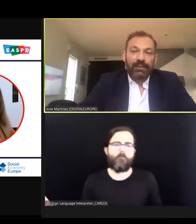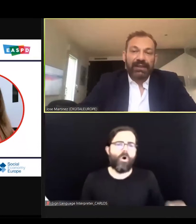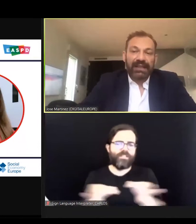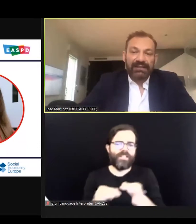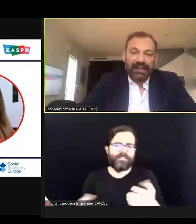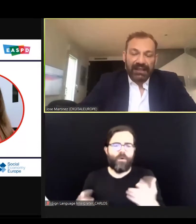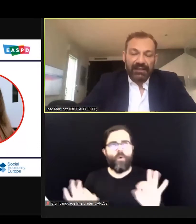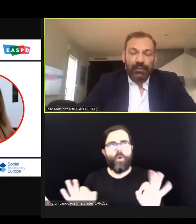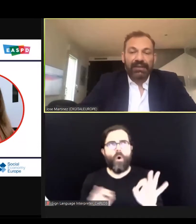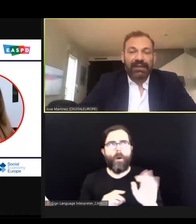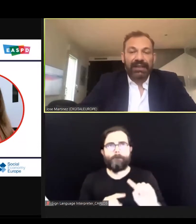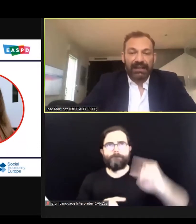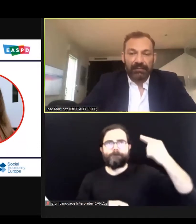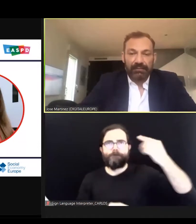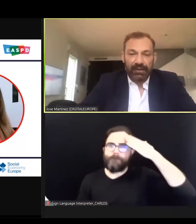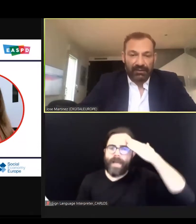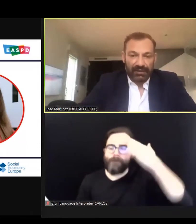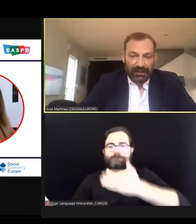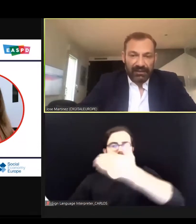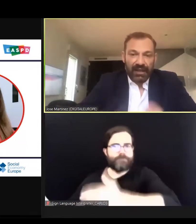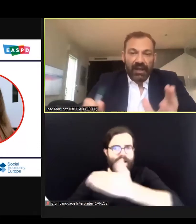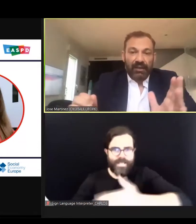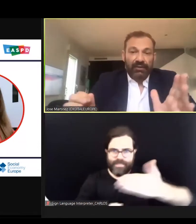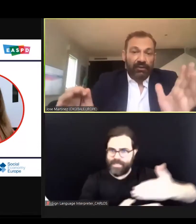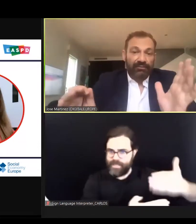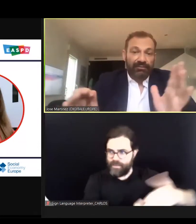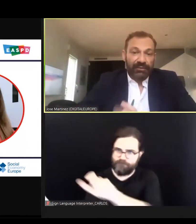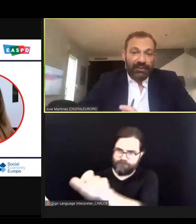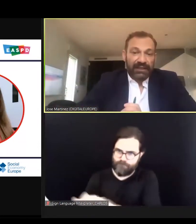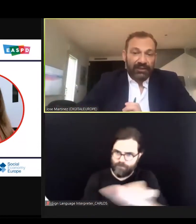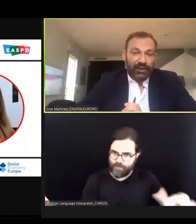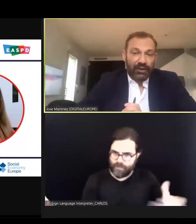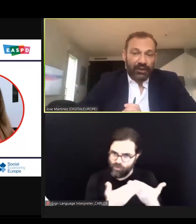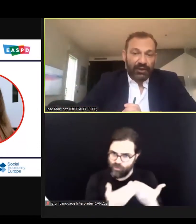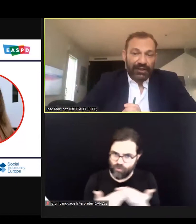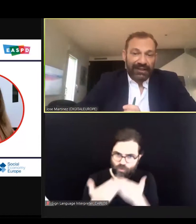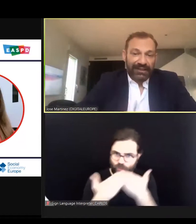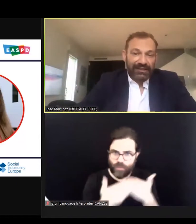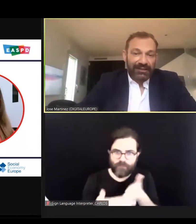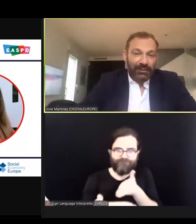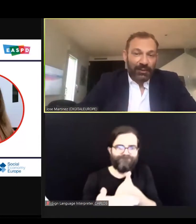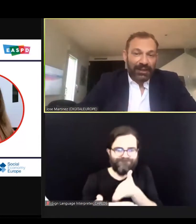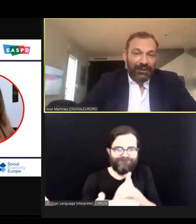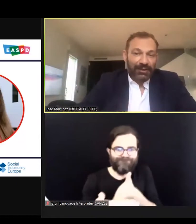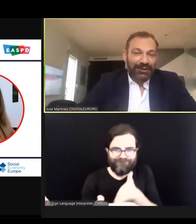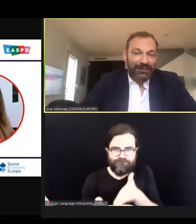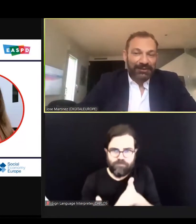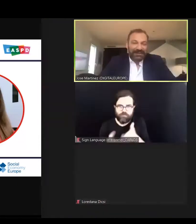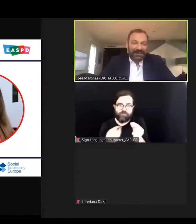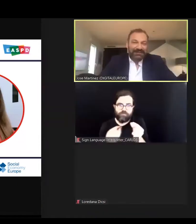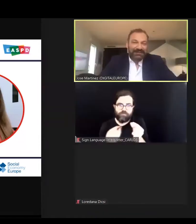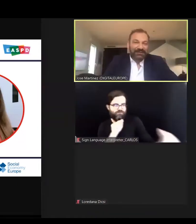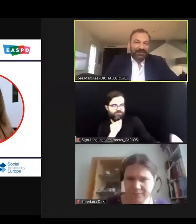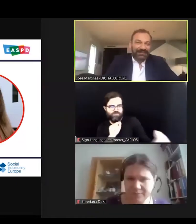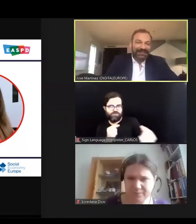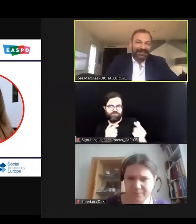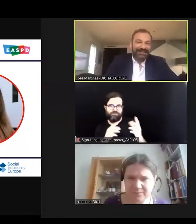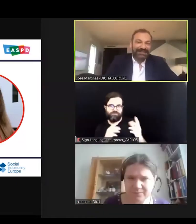when interacting with e-learning context. So really, Loredana, we are looking forward to listening to